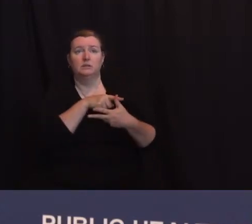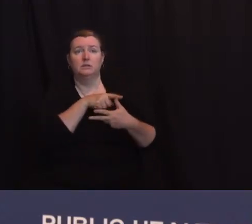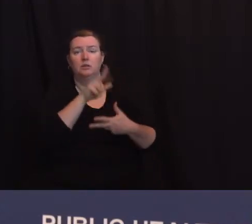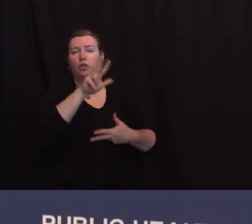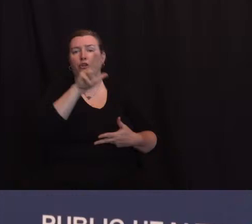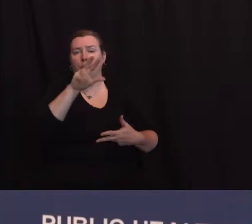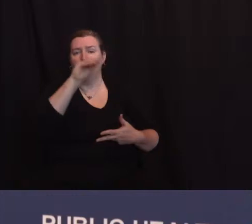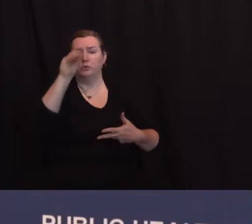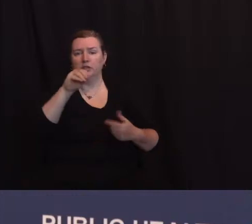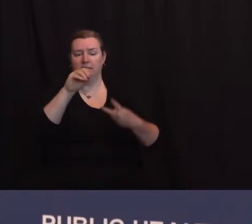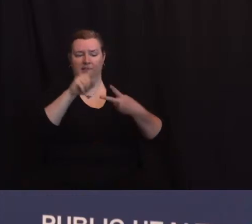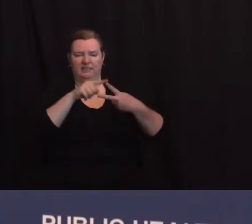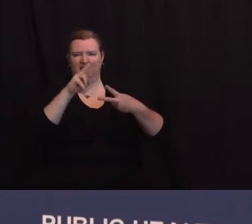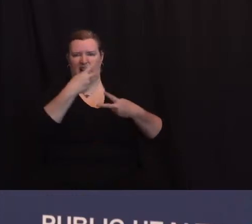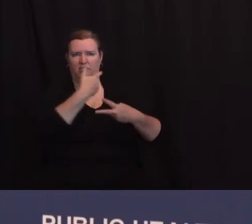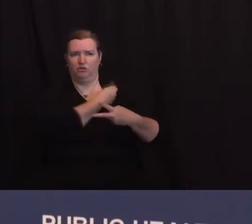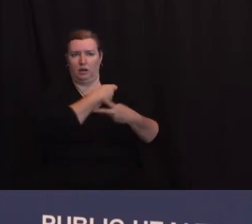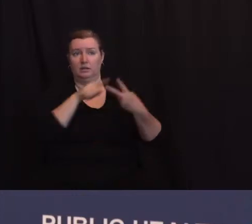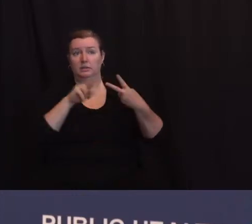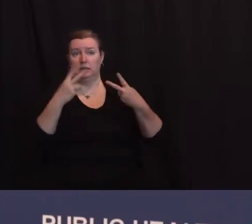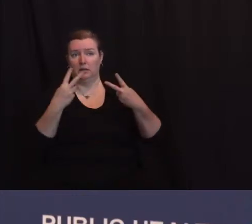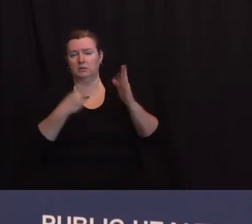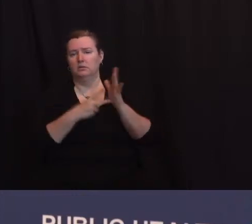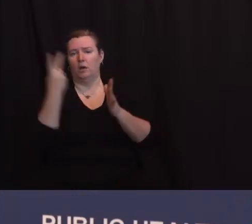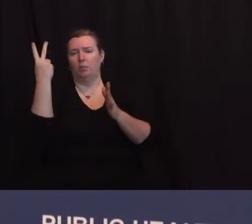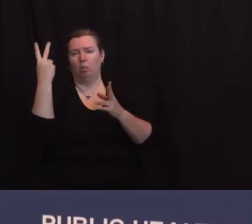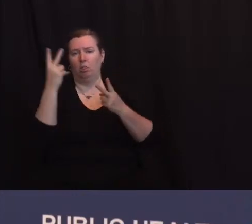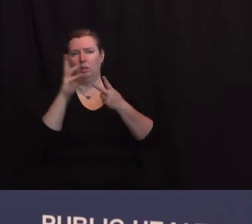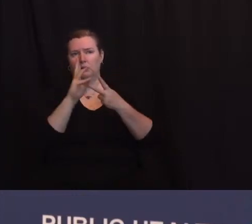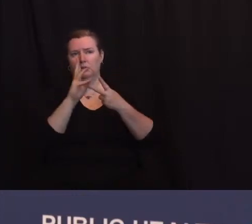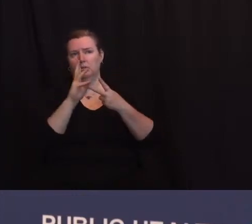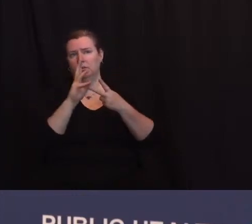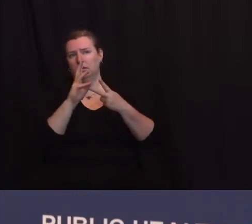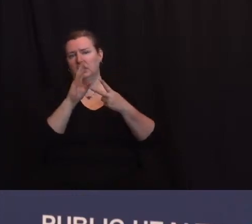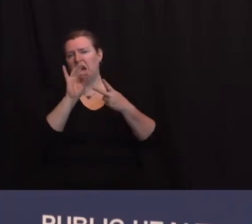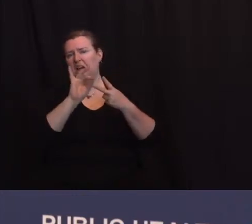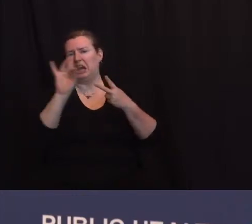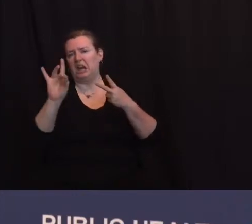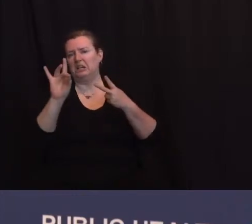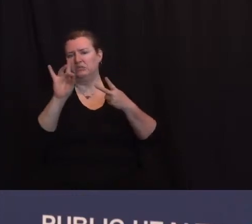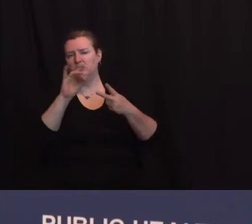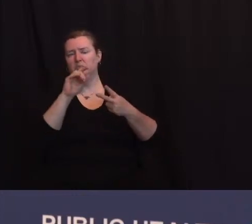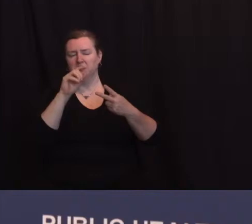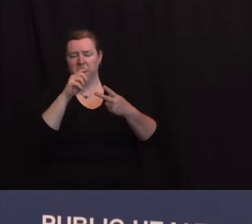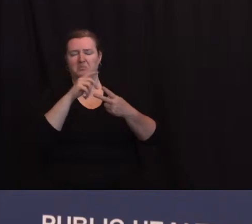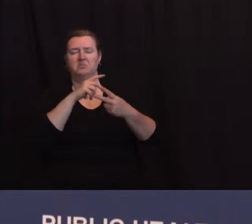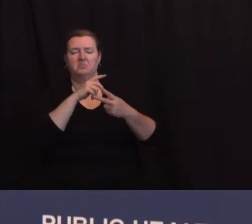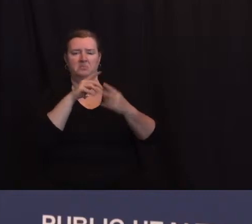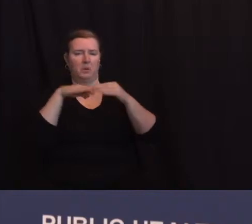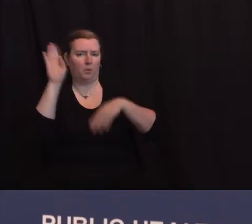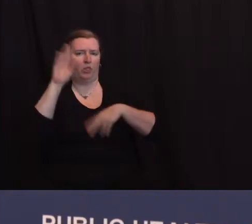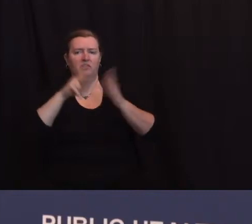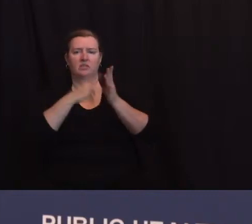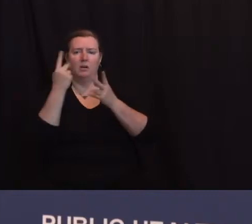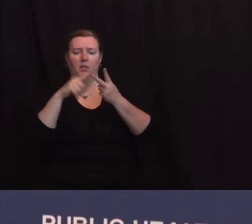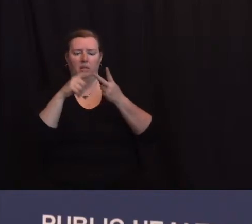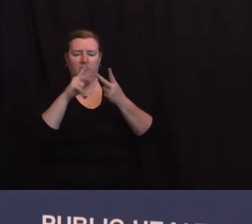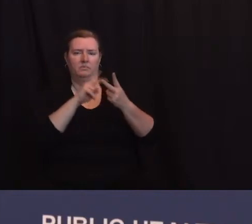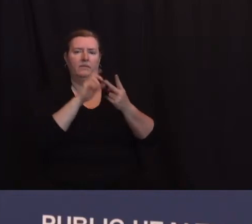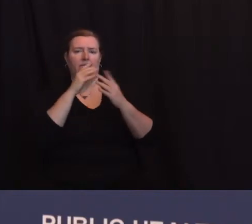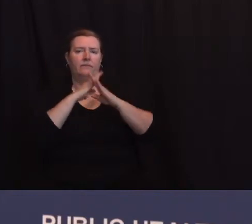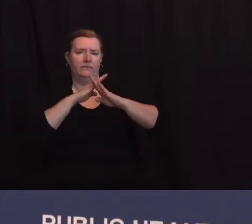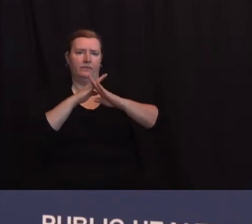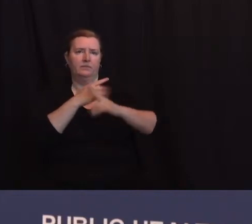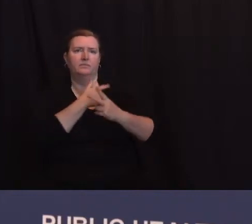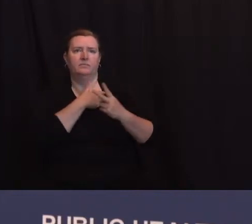After 2 doses, you were more than double that, about 88% protected. So clearly you get some protection. You